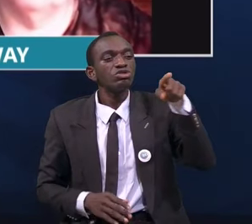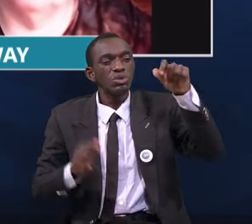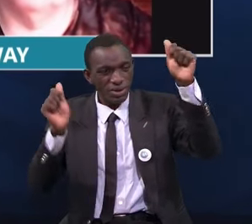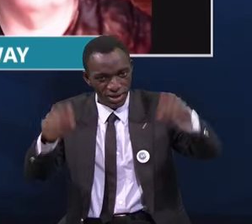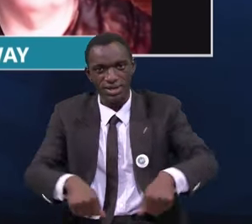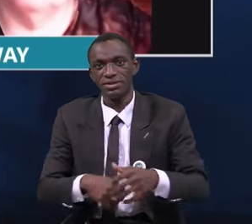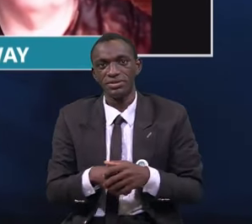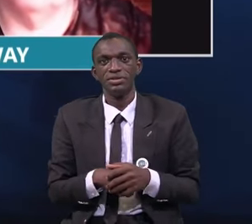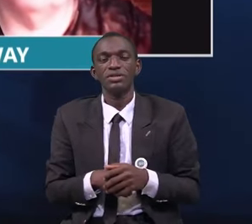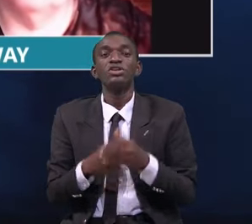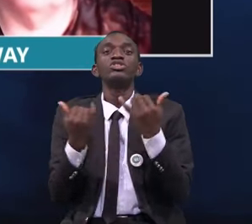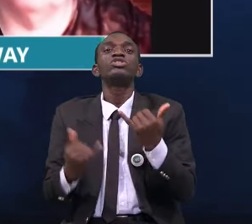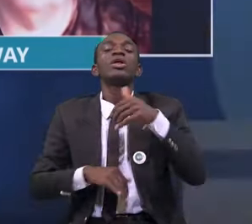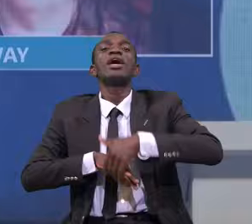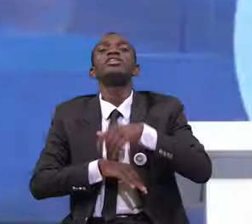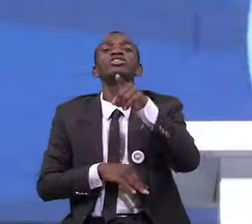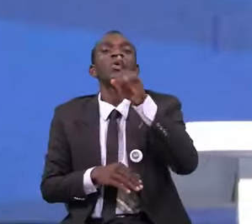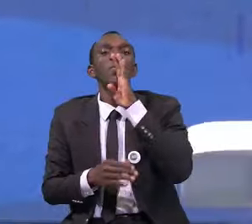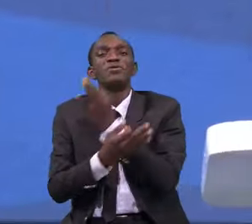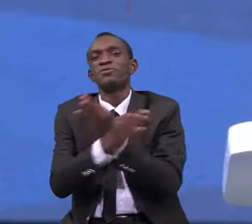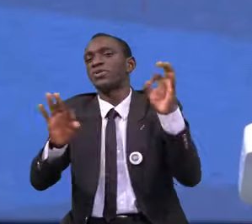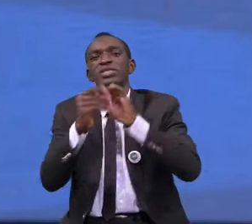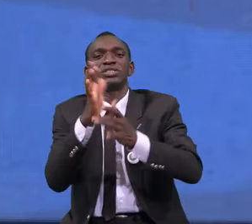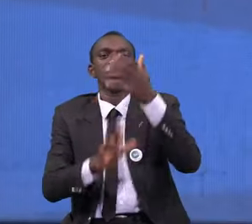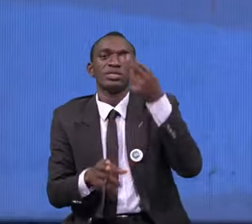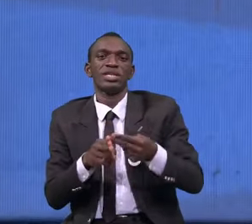Tonight, you will be free.